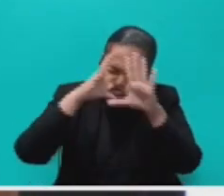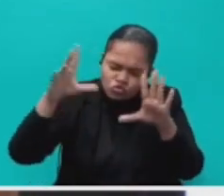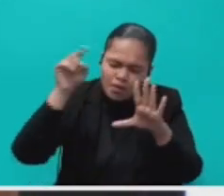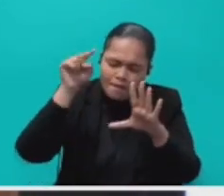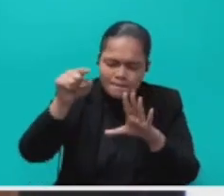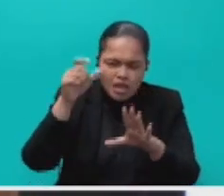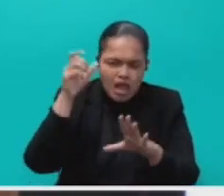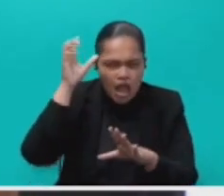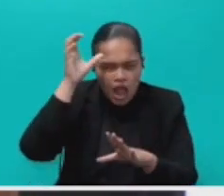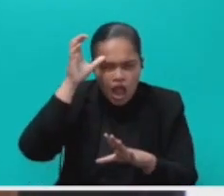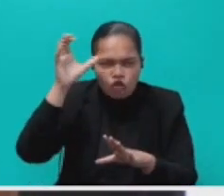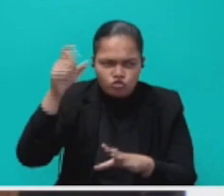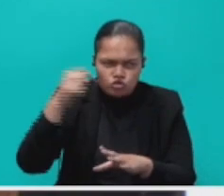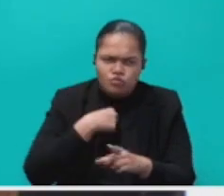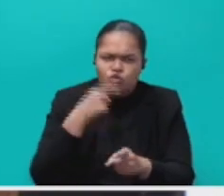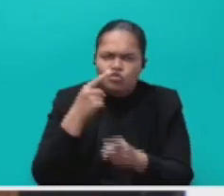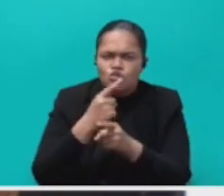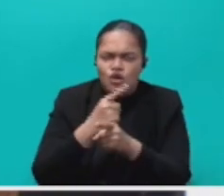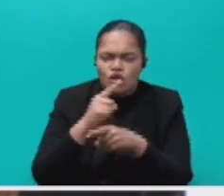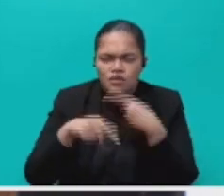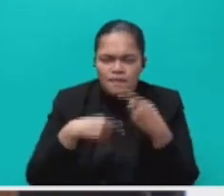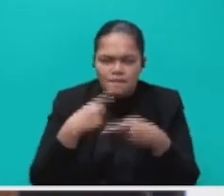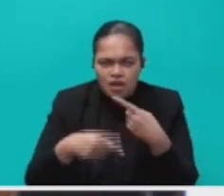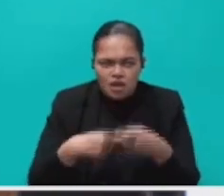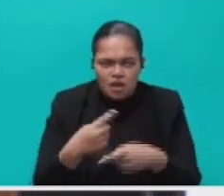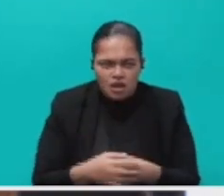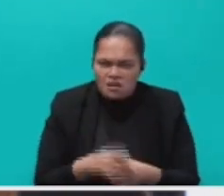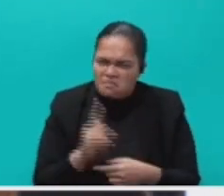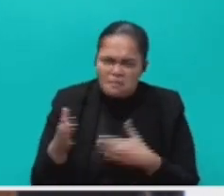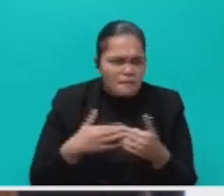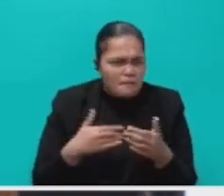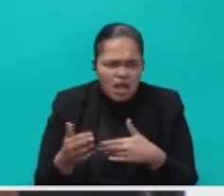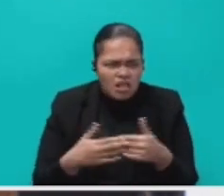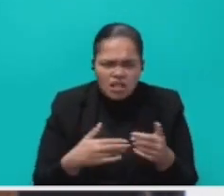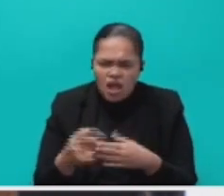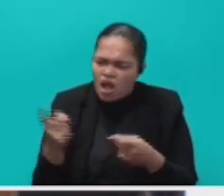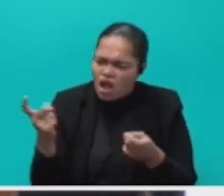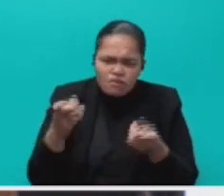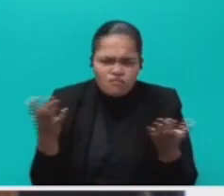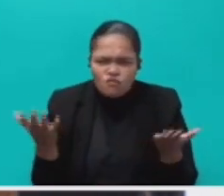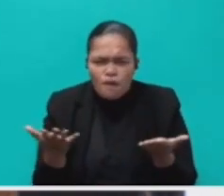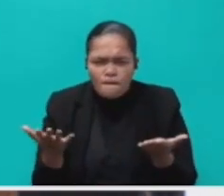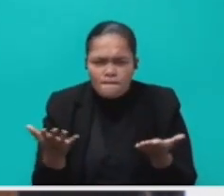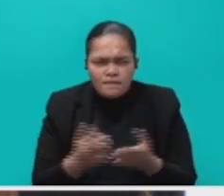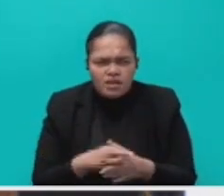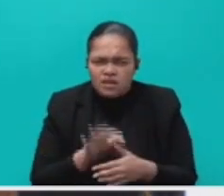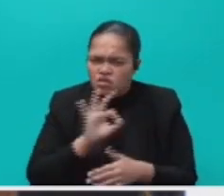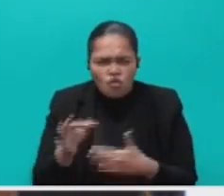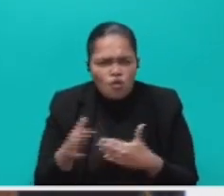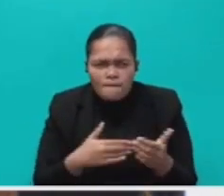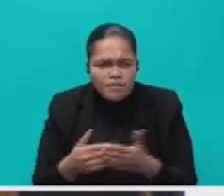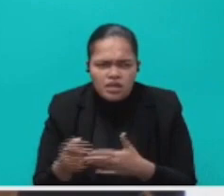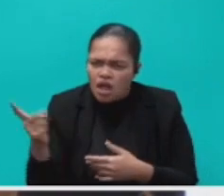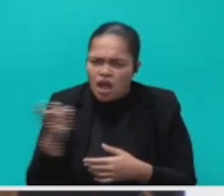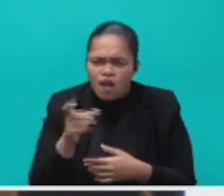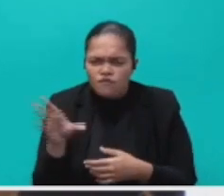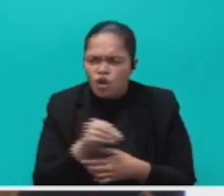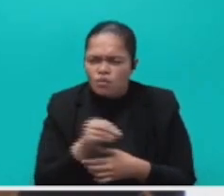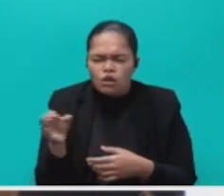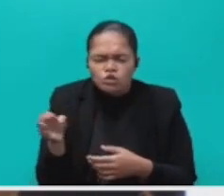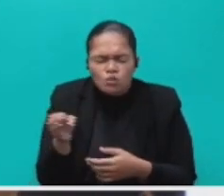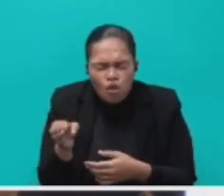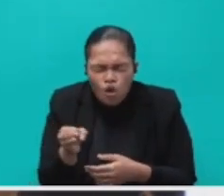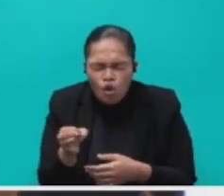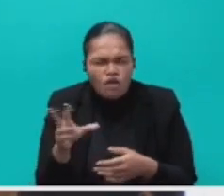I talked about, where it doesn't matter where they come from. It doesn't matter that they come from the smallest island